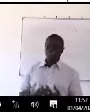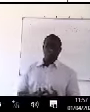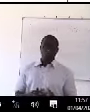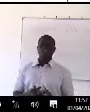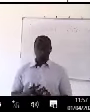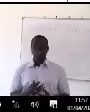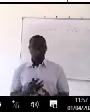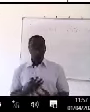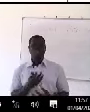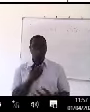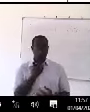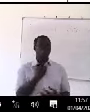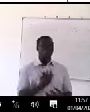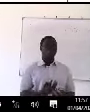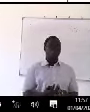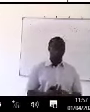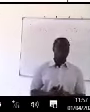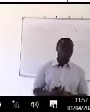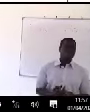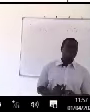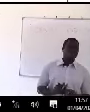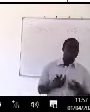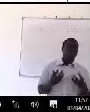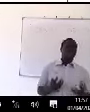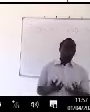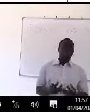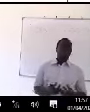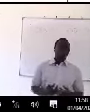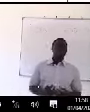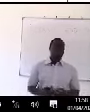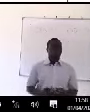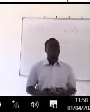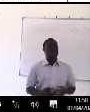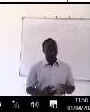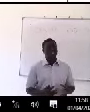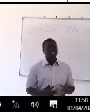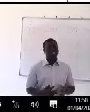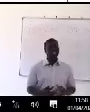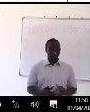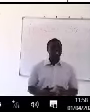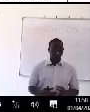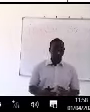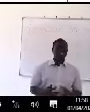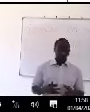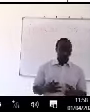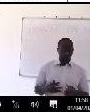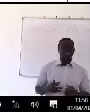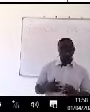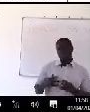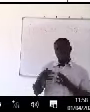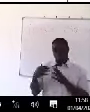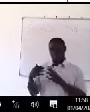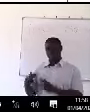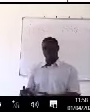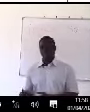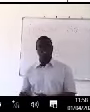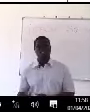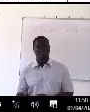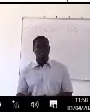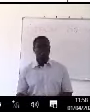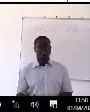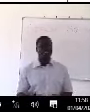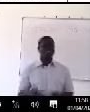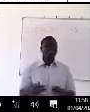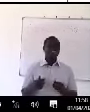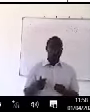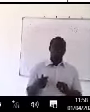gut movement, that's what you call the peristalsis movement of food in the gullet or in the esophagus. So